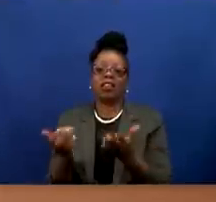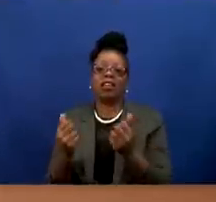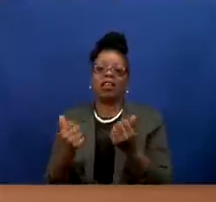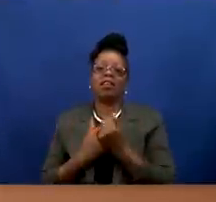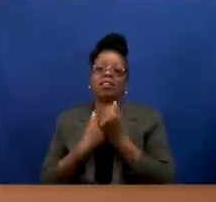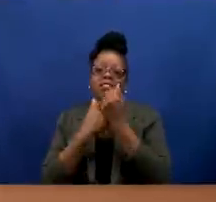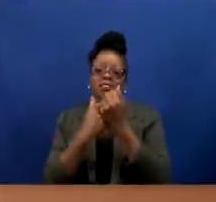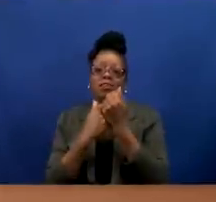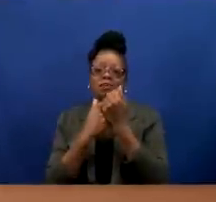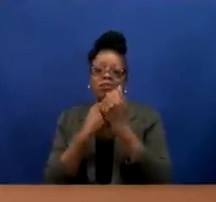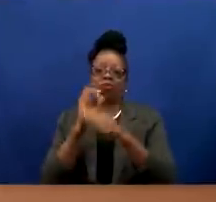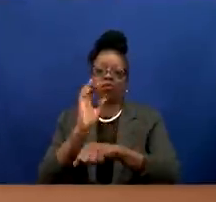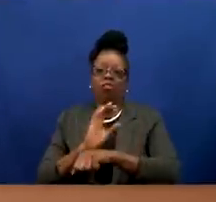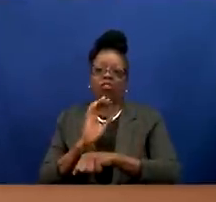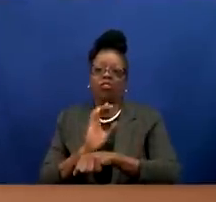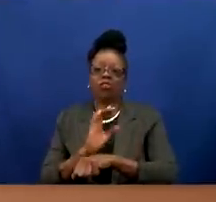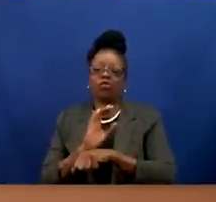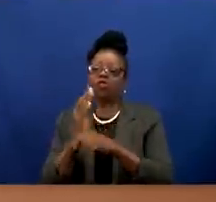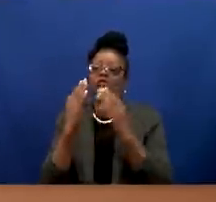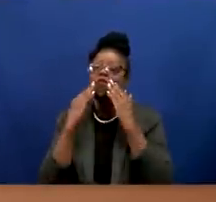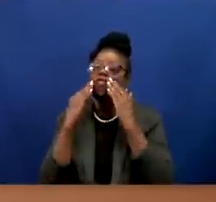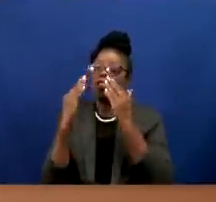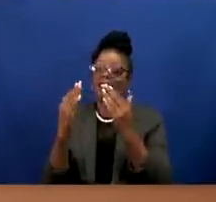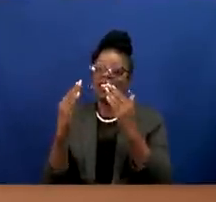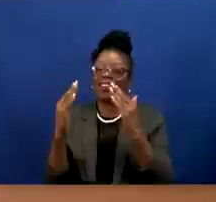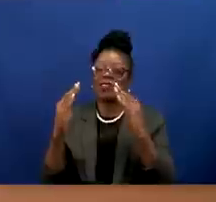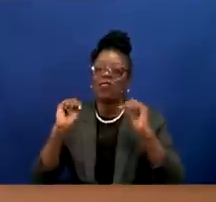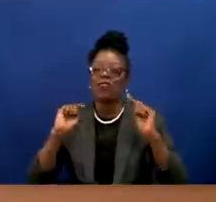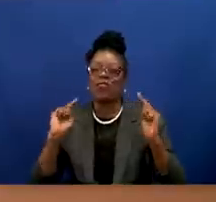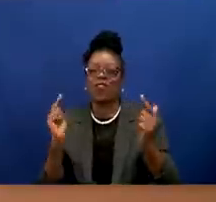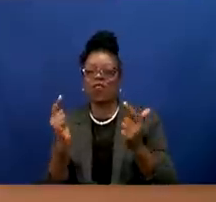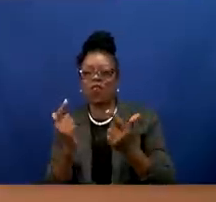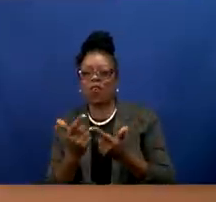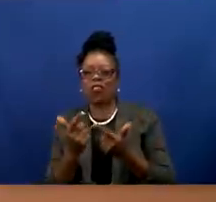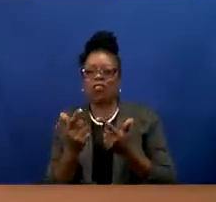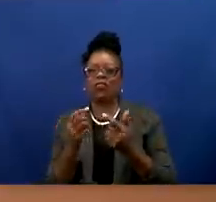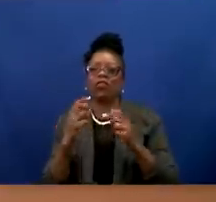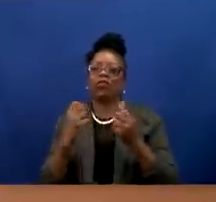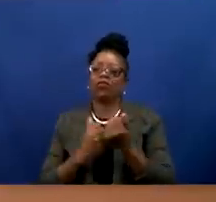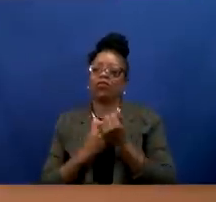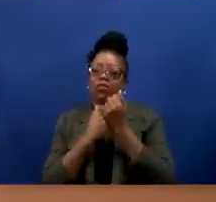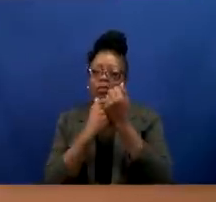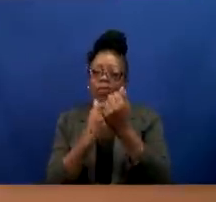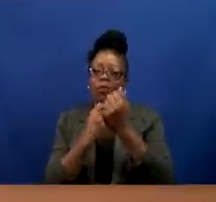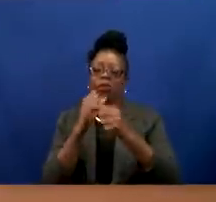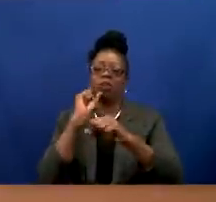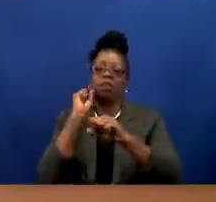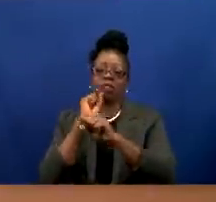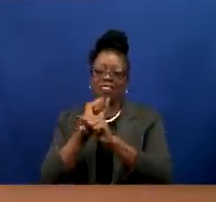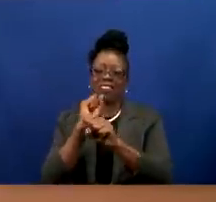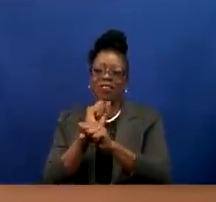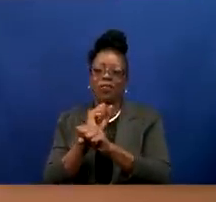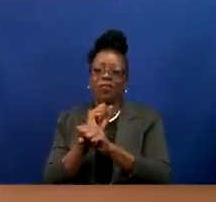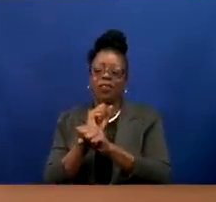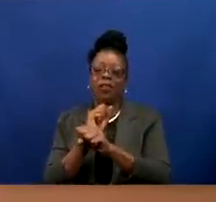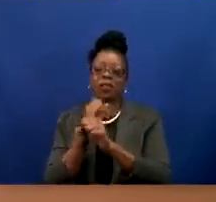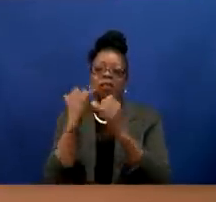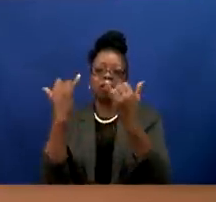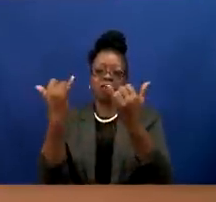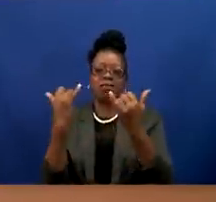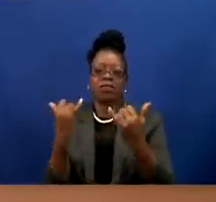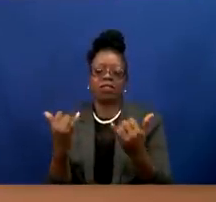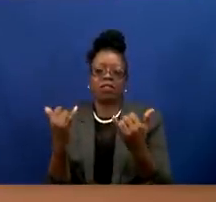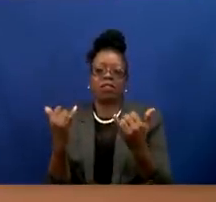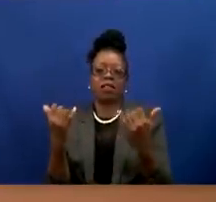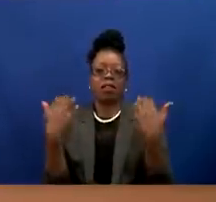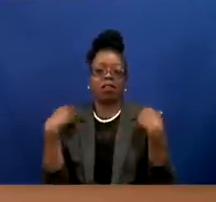it. And we are thankful to you for your participation in this work. As we get ready to give, hope you